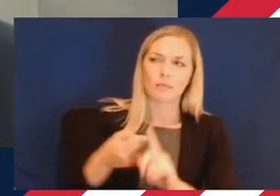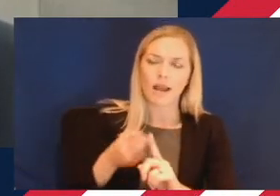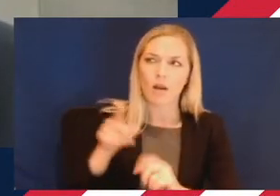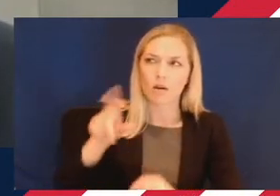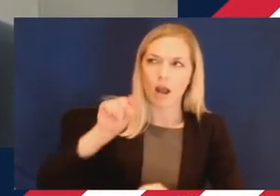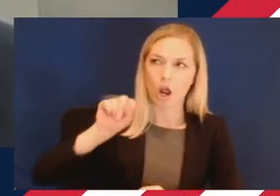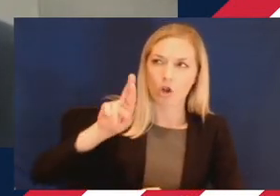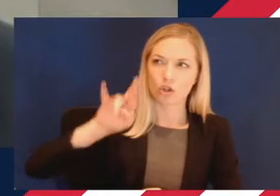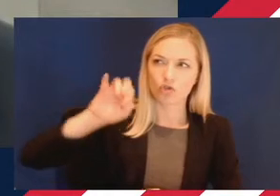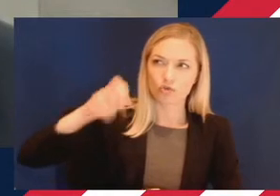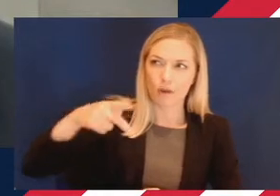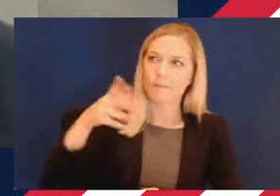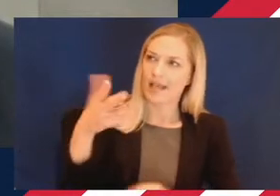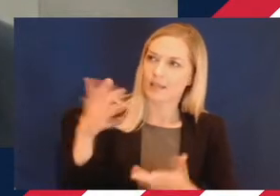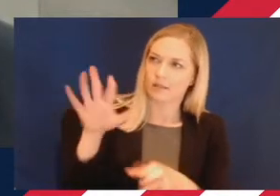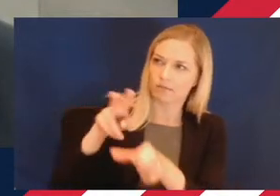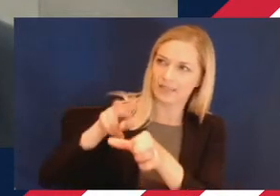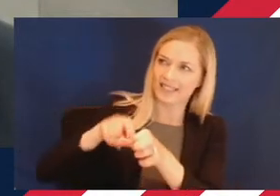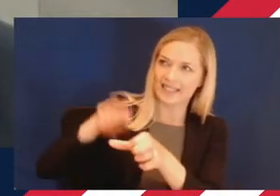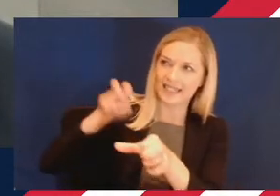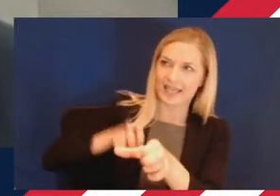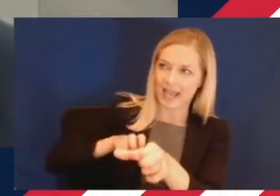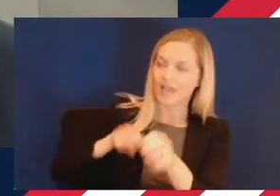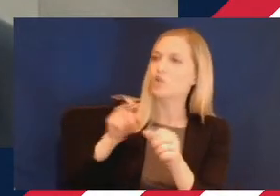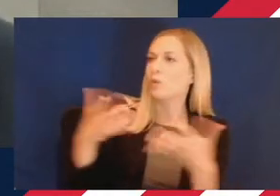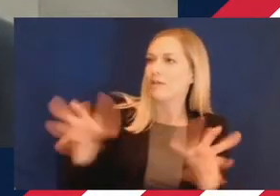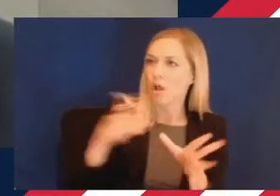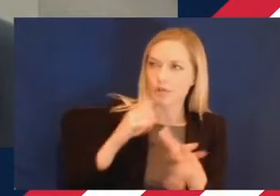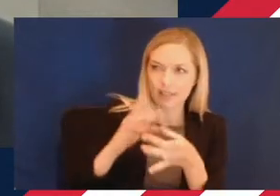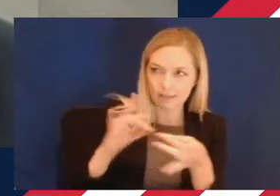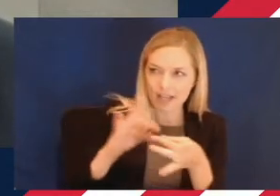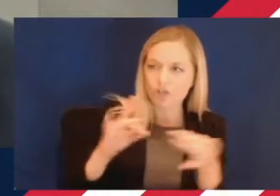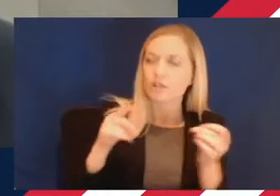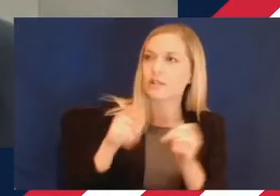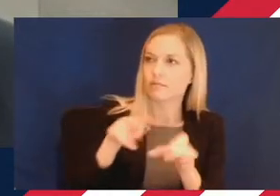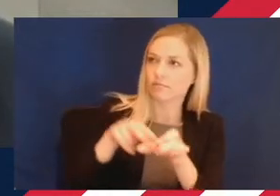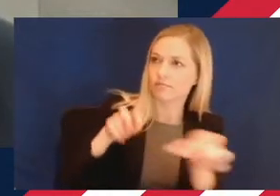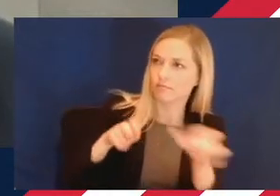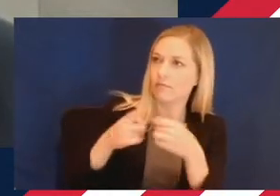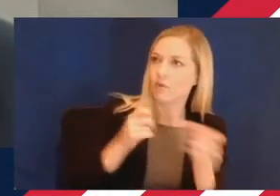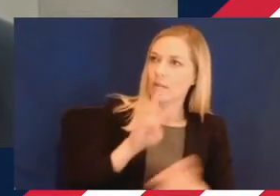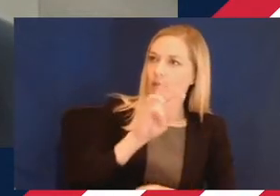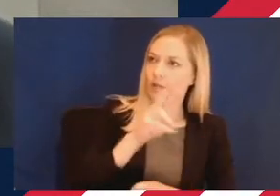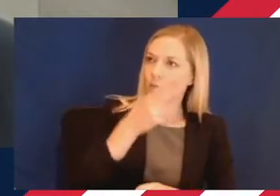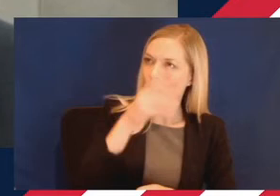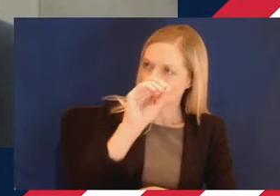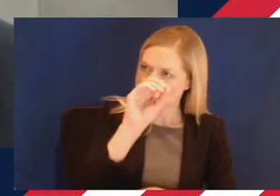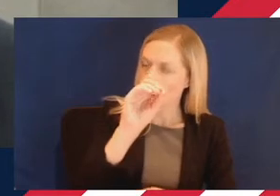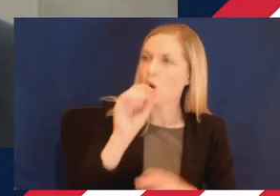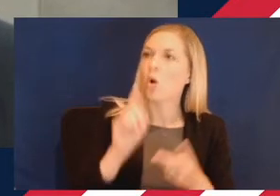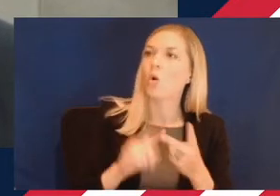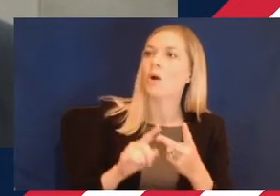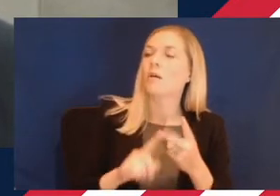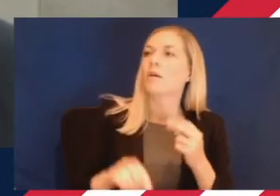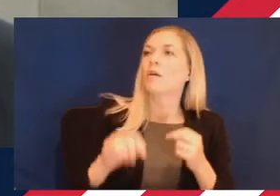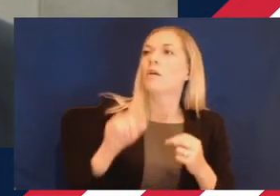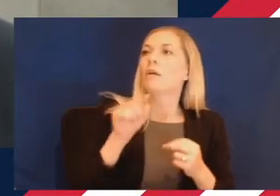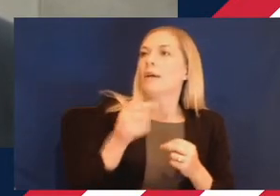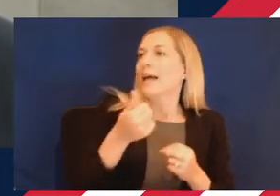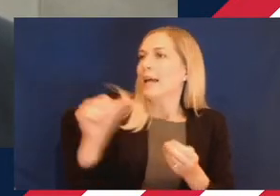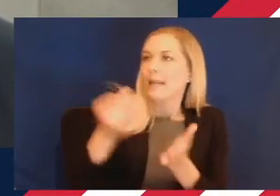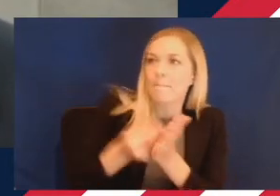and other fronts. We discussed he's pulled out of the WHO, he cut international money for CDC programs, the list goes